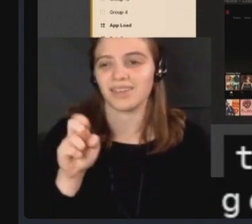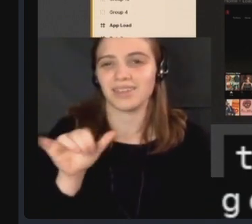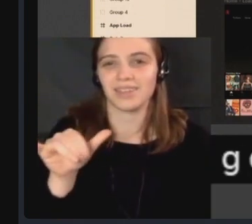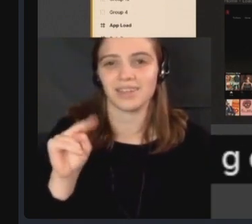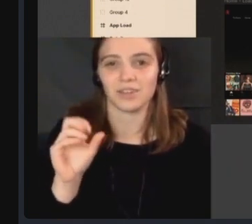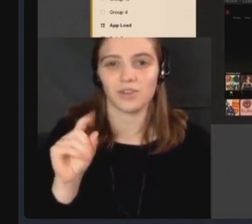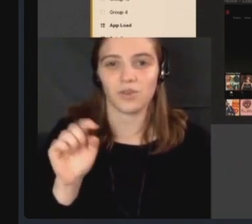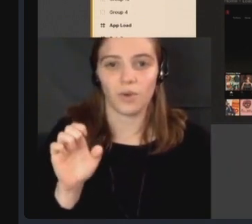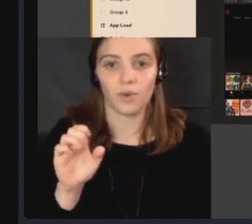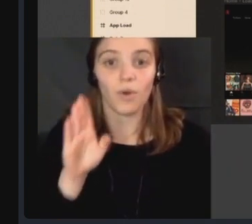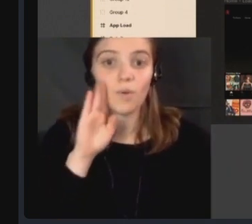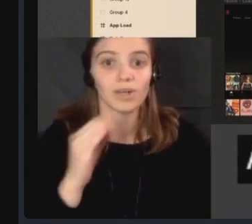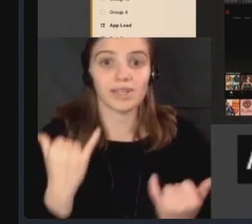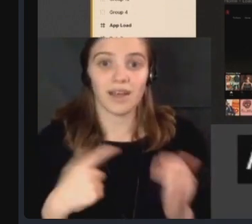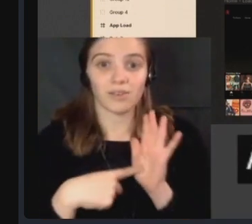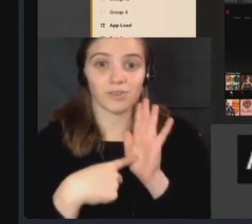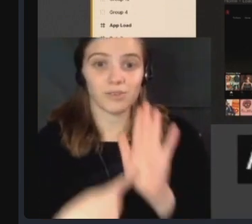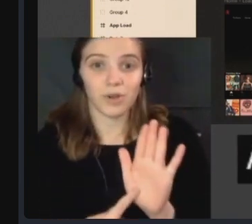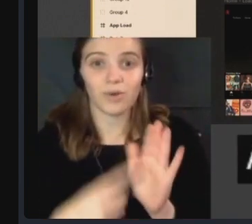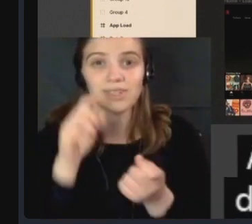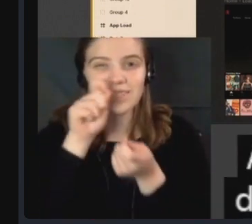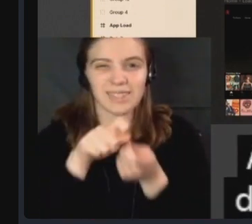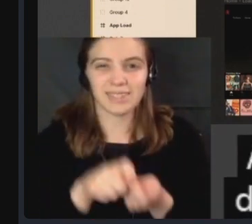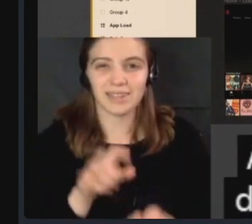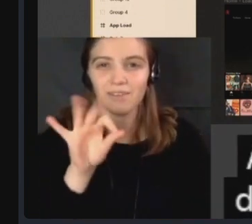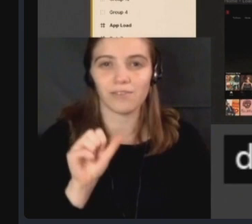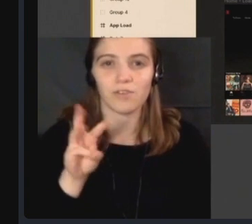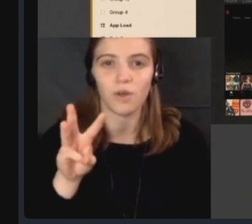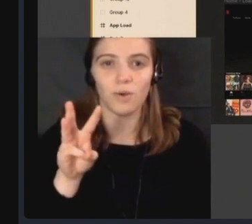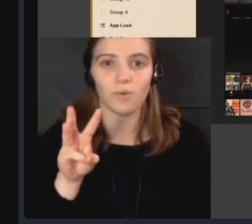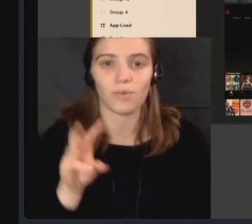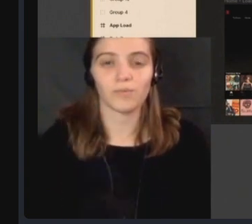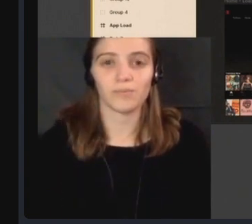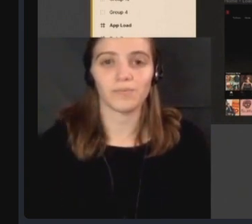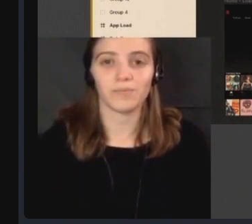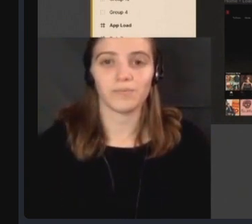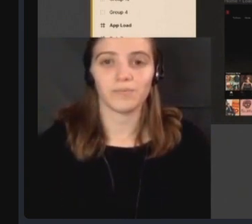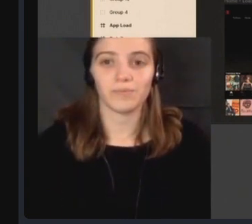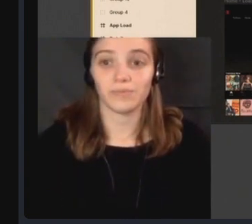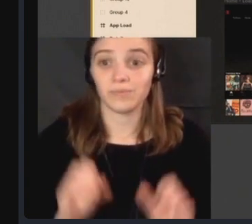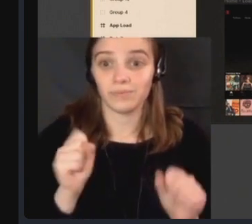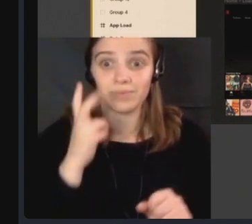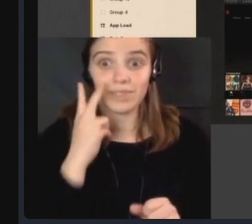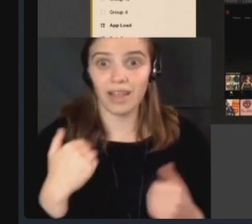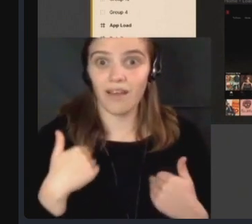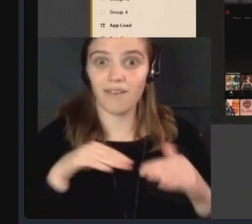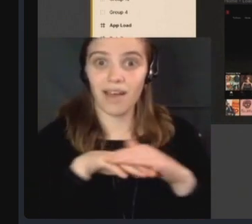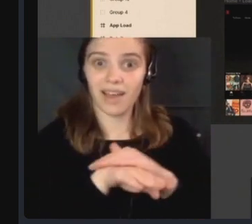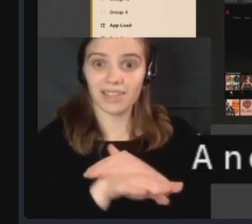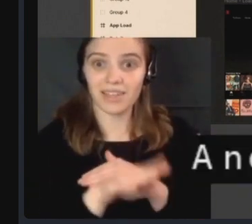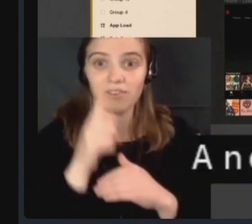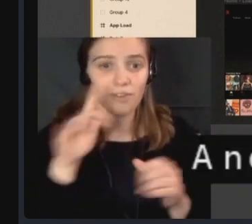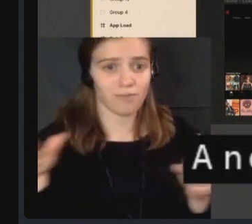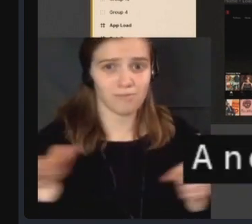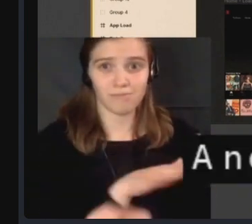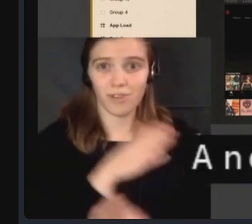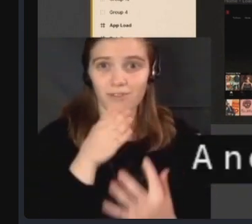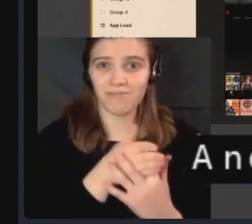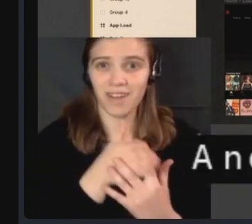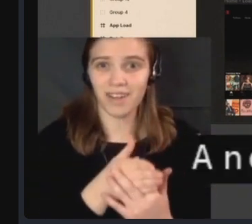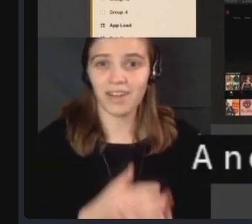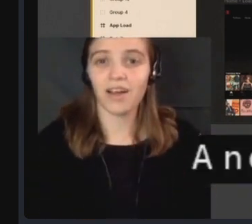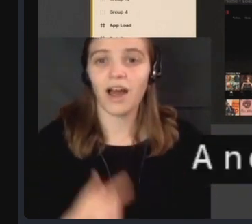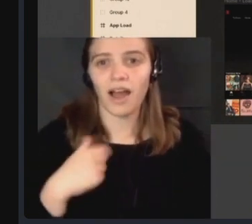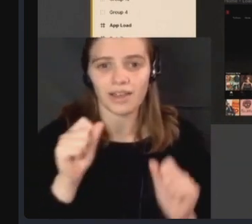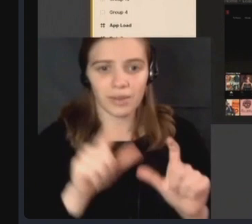I was just in. And here, you can see that I have access to the entire file. I Et can appuie sur pan, play. I